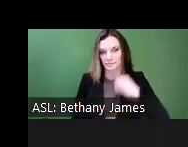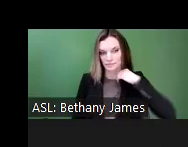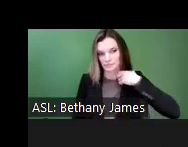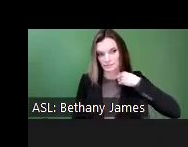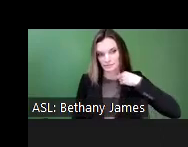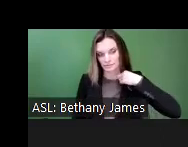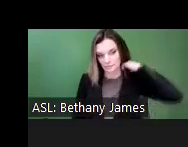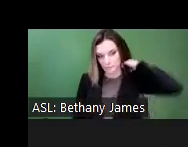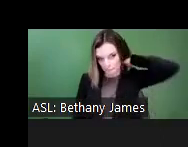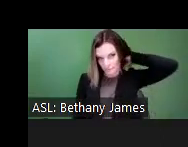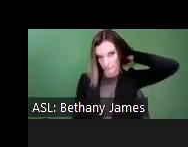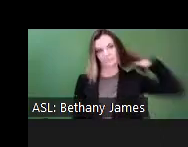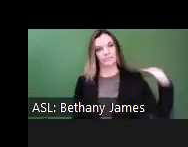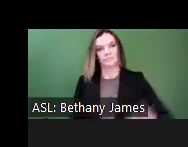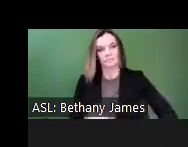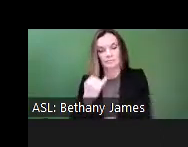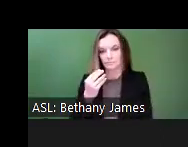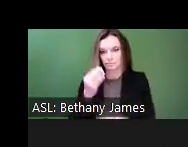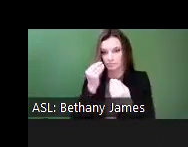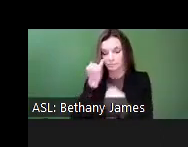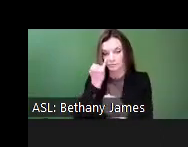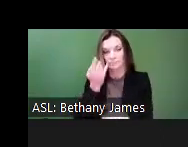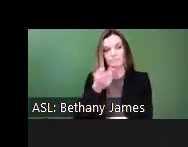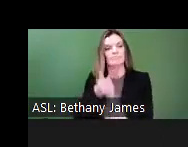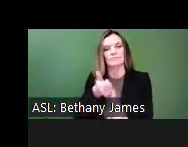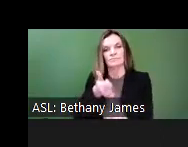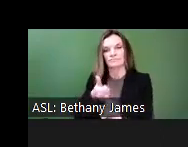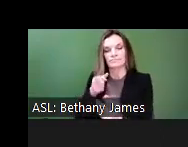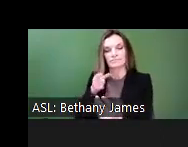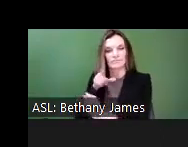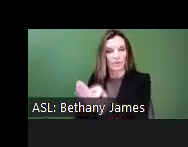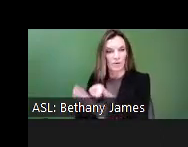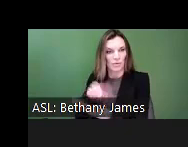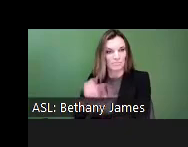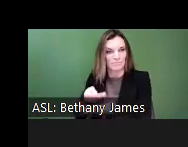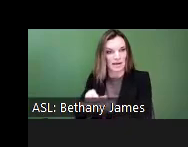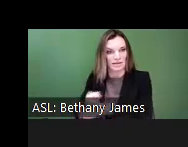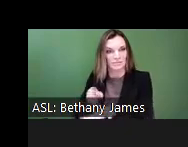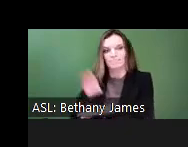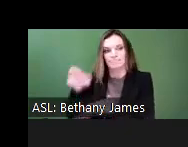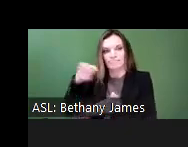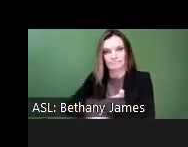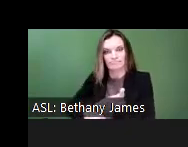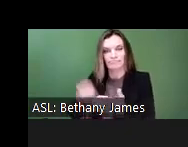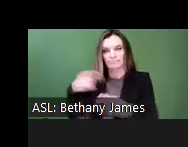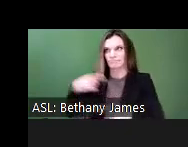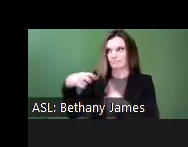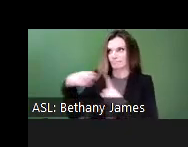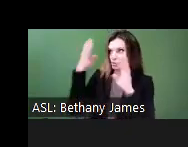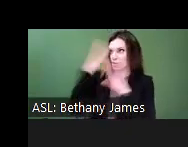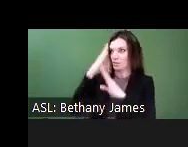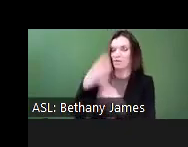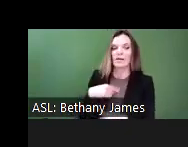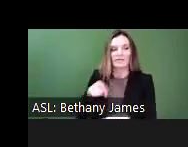considerations. If you owe any outstanding restitution, generally this payment must be paid in full prior to filing your